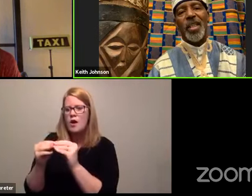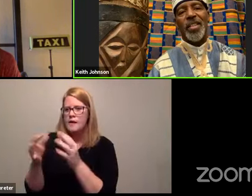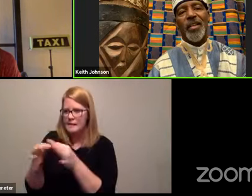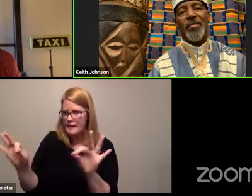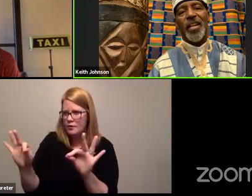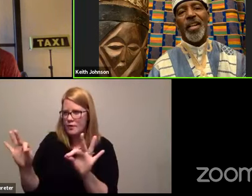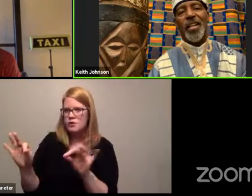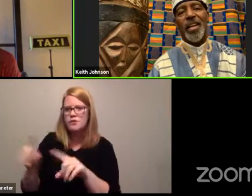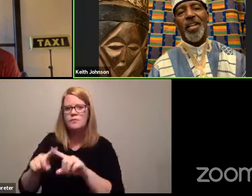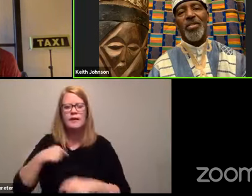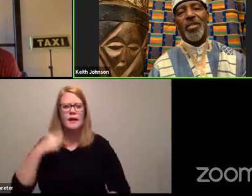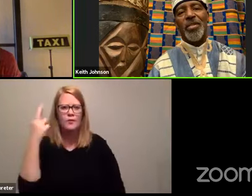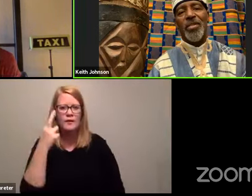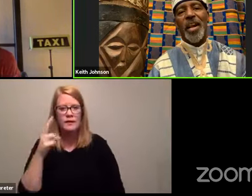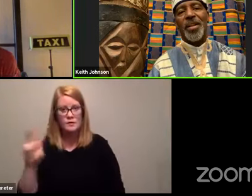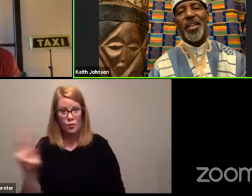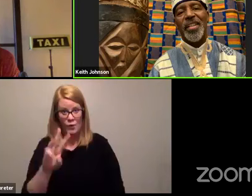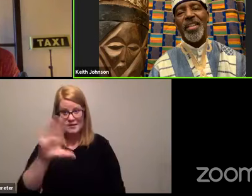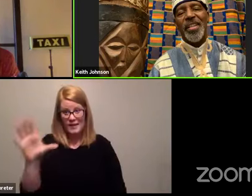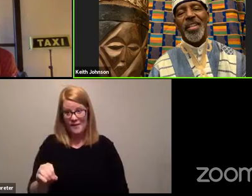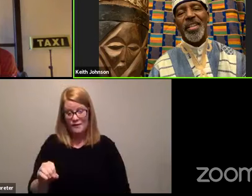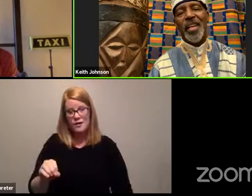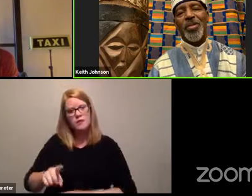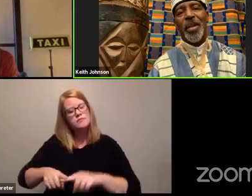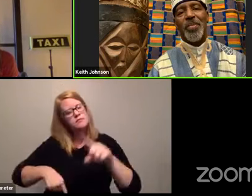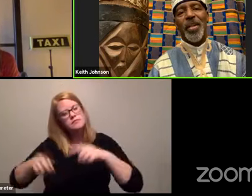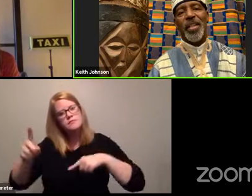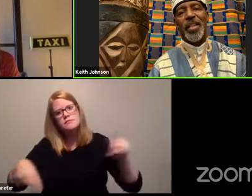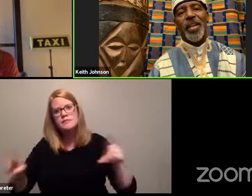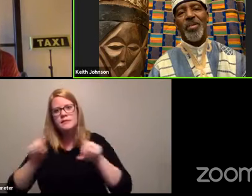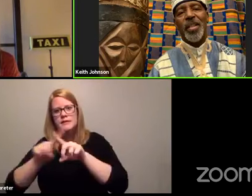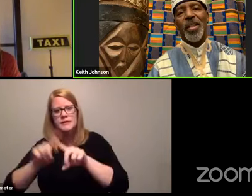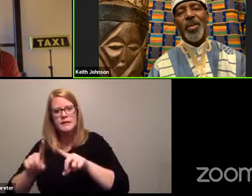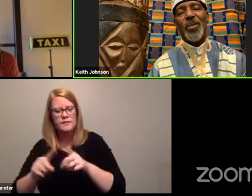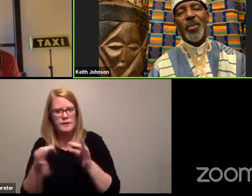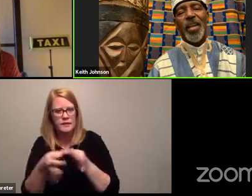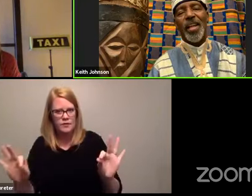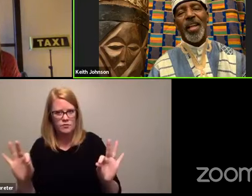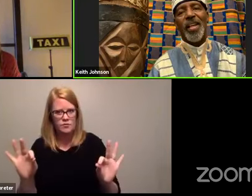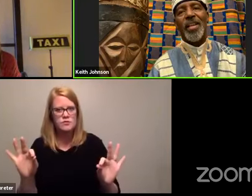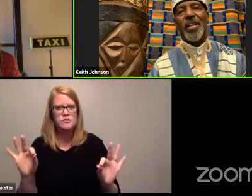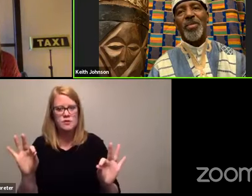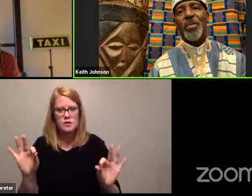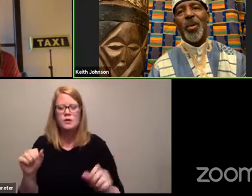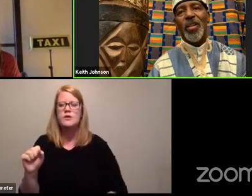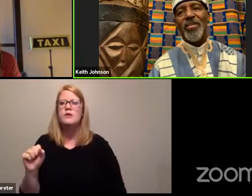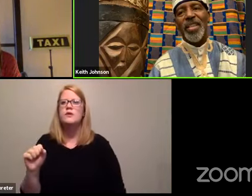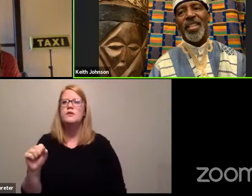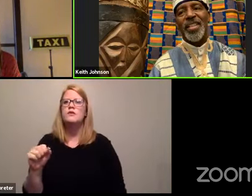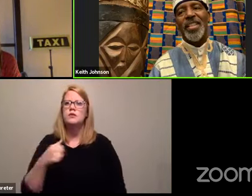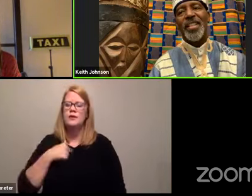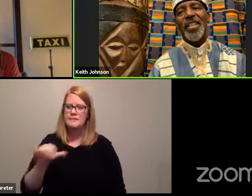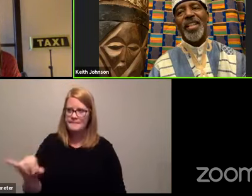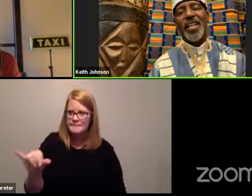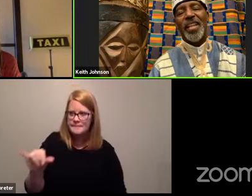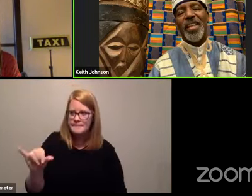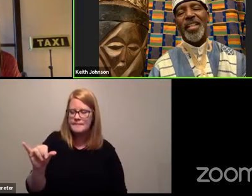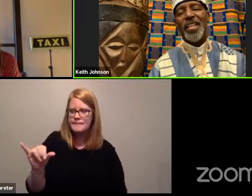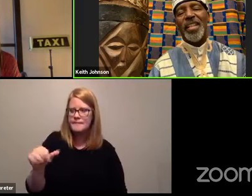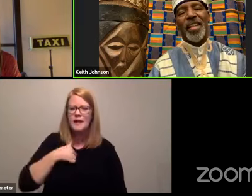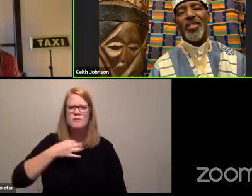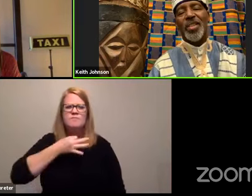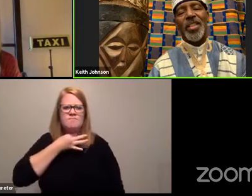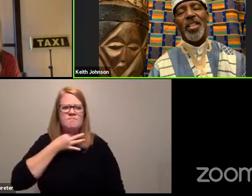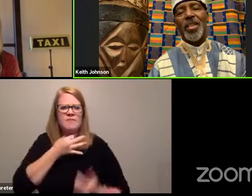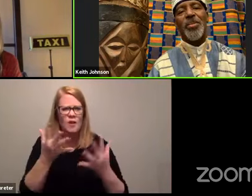in West Africa, in the country of Ghana. That's when I picked up, where can I learn more of this?